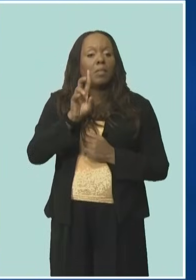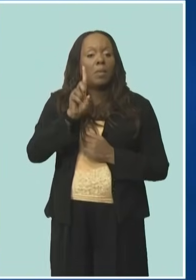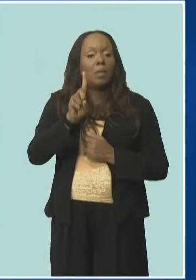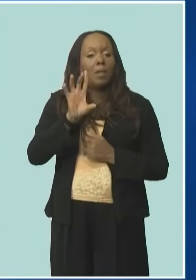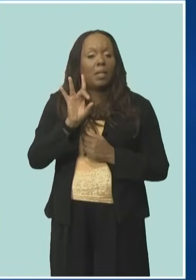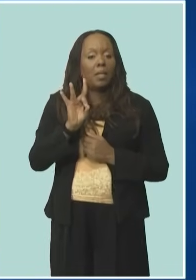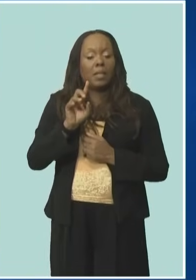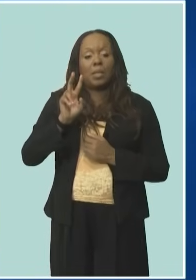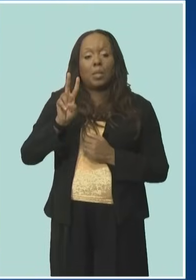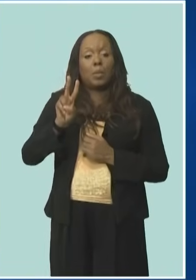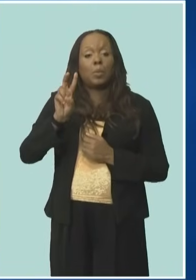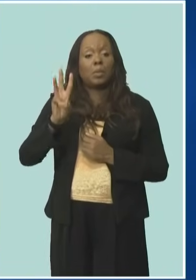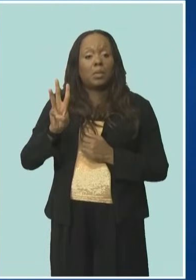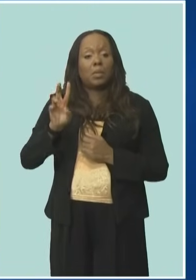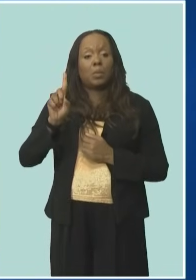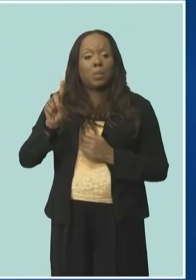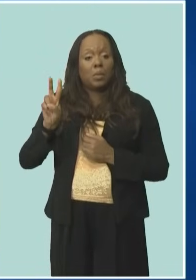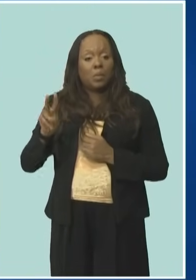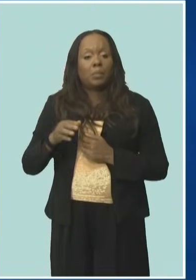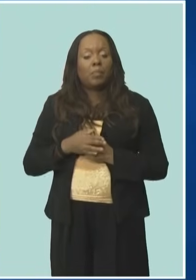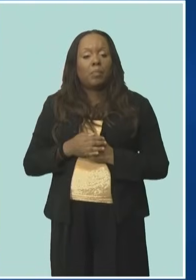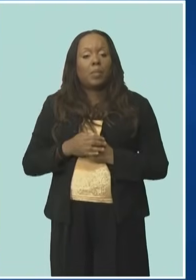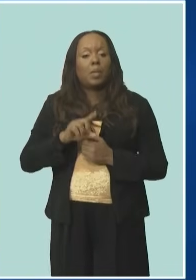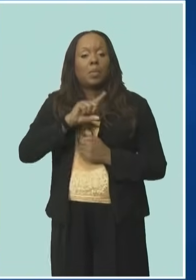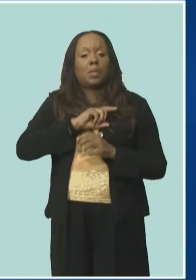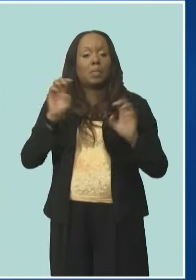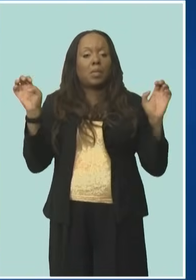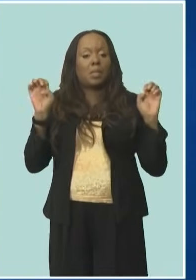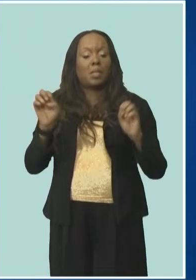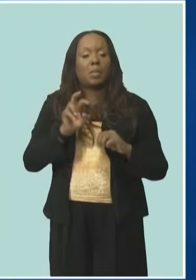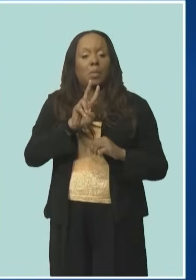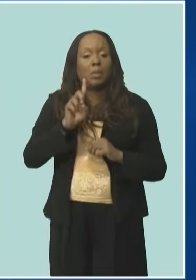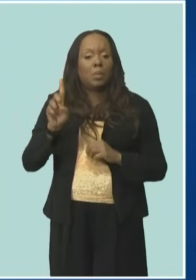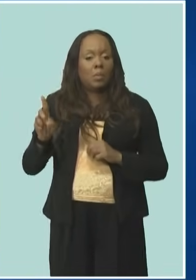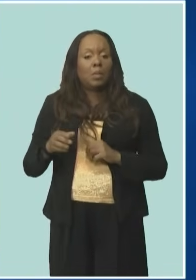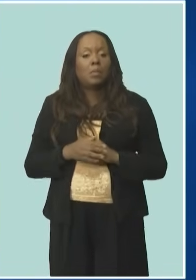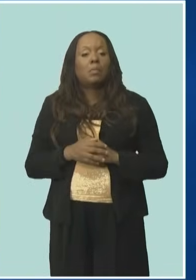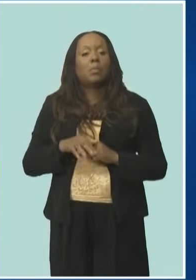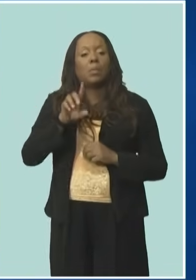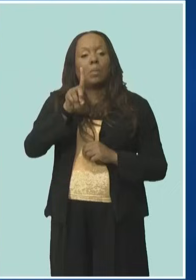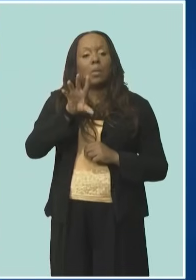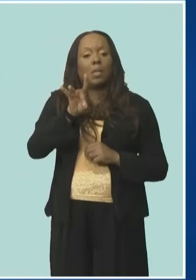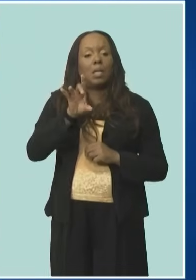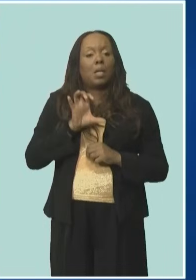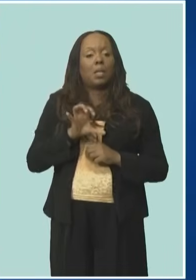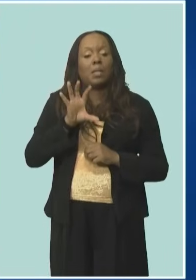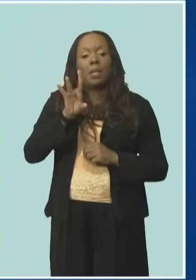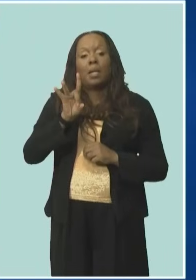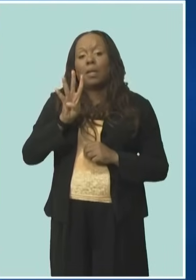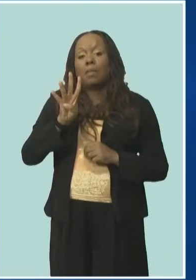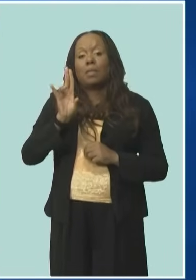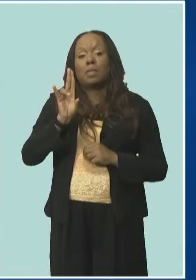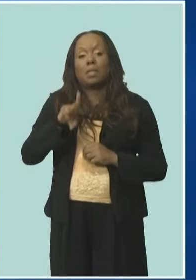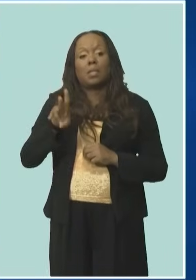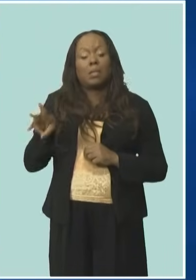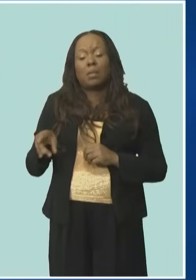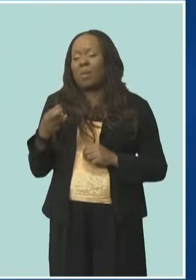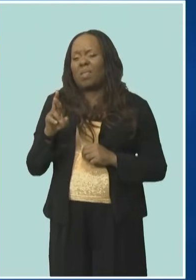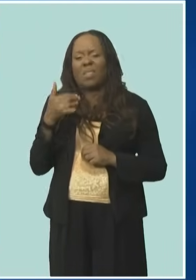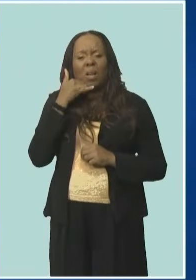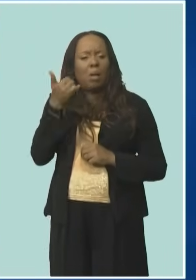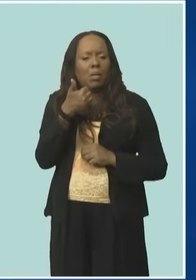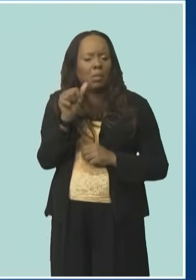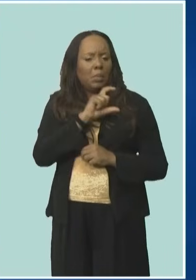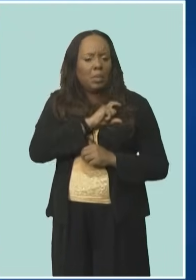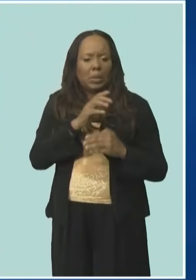418-2608 or 418-2612, Police Emergency at 211, Crime Stoppers at